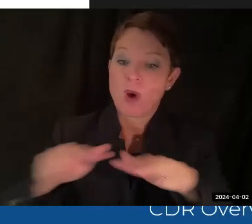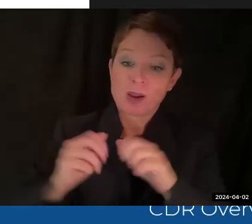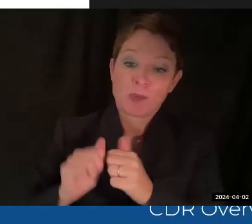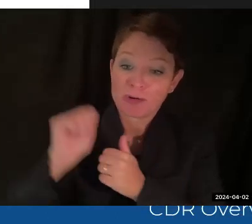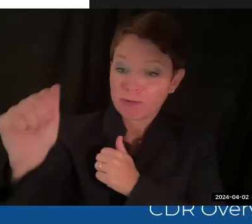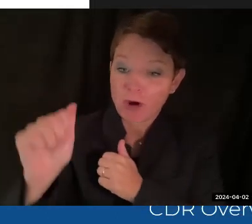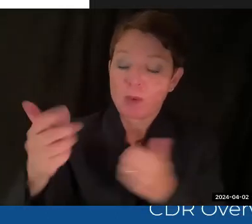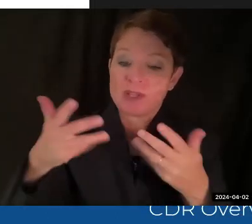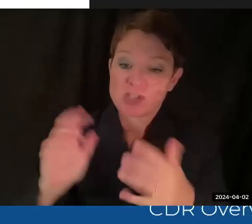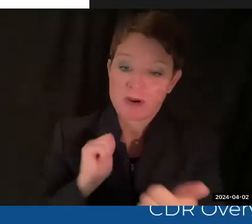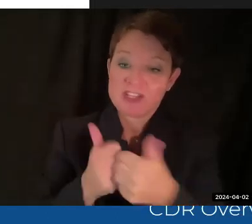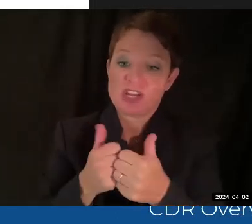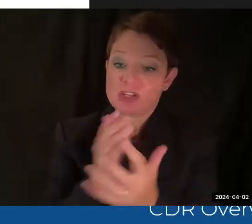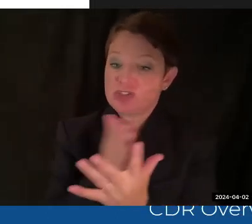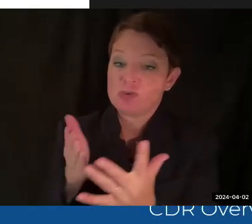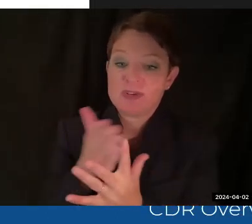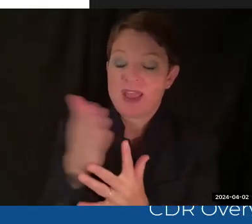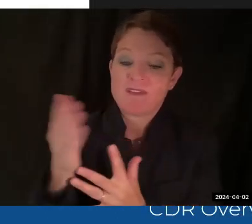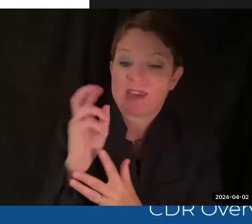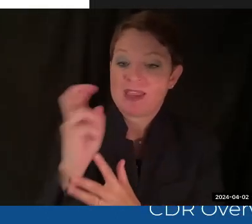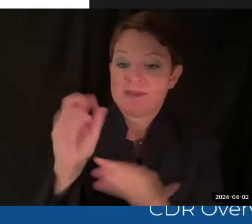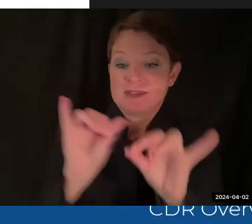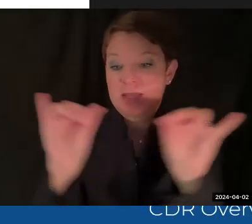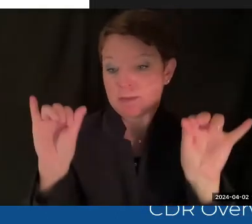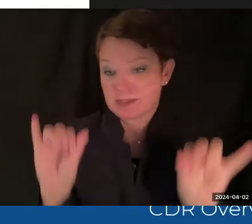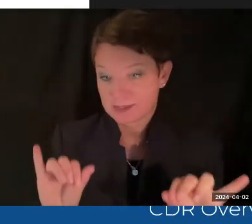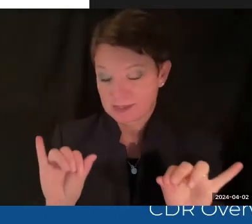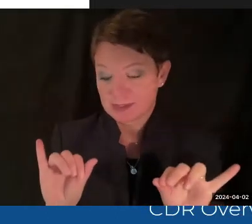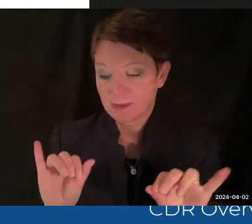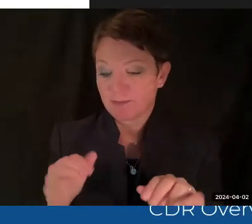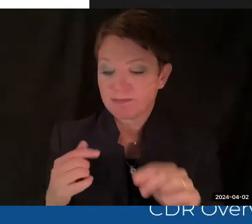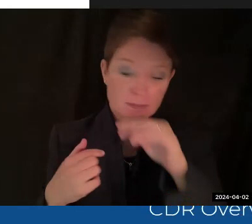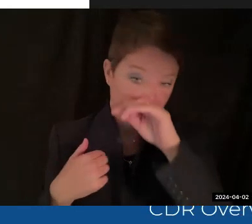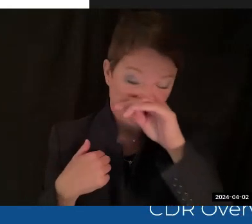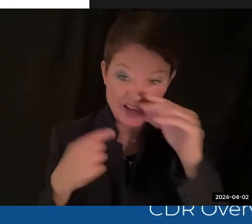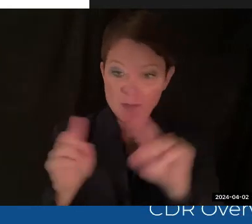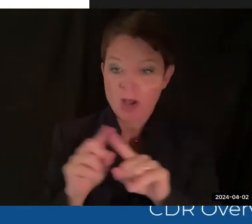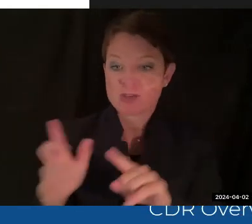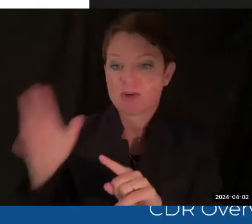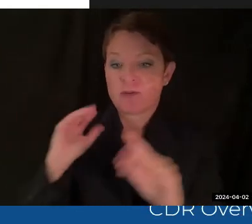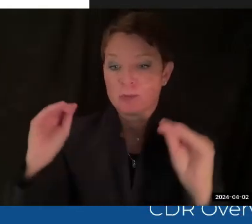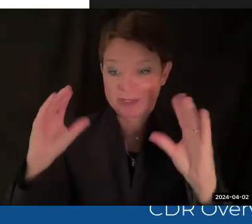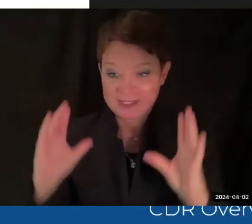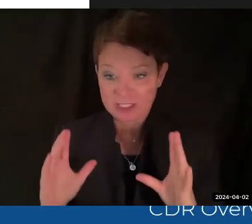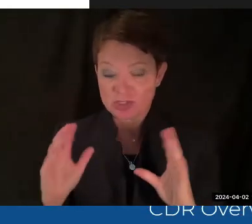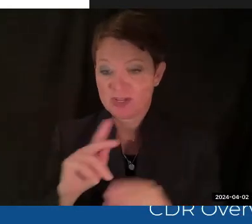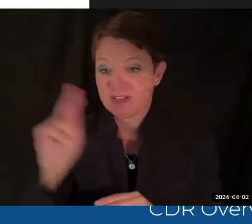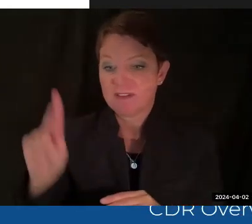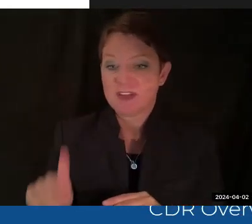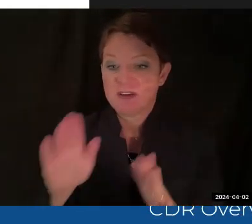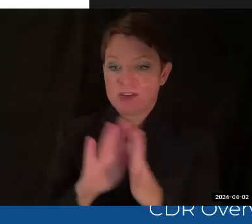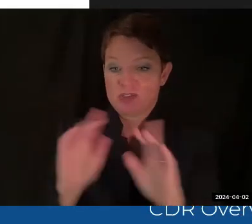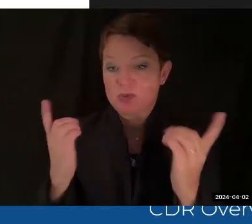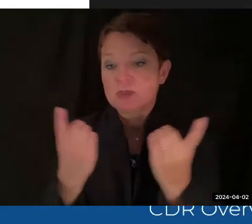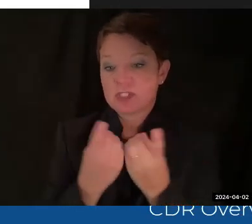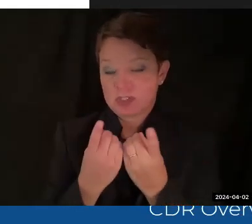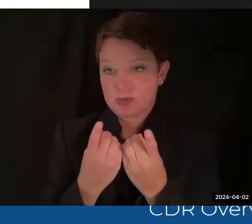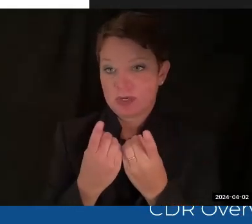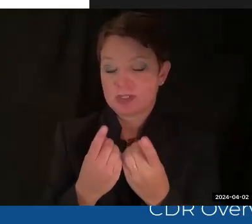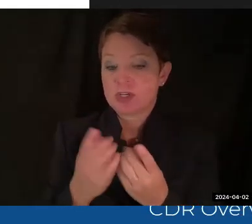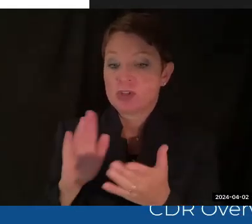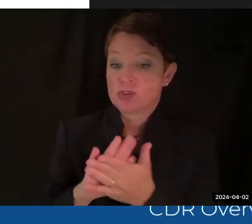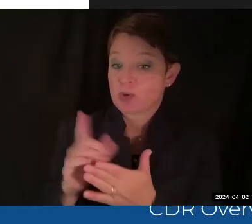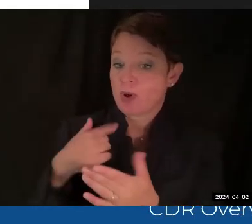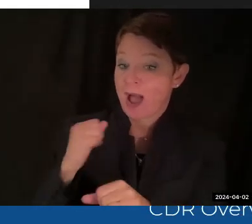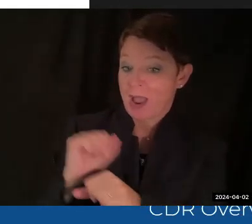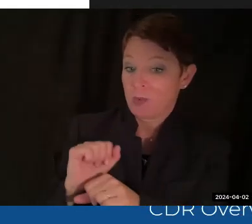already a challenge to navigate our SEPTA system. I'm also was a former educator in the Philadelphia School District, and the school that I